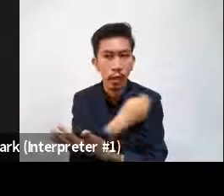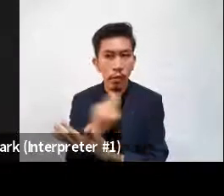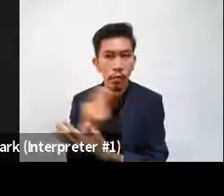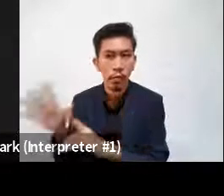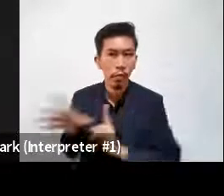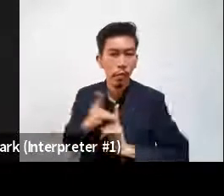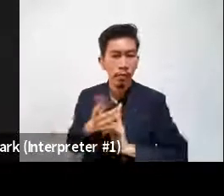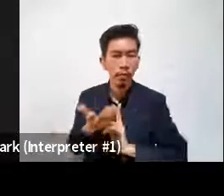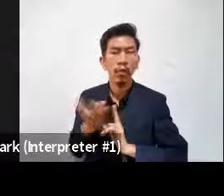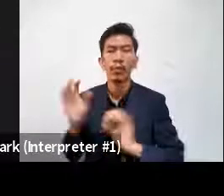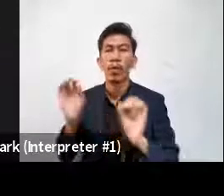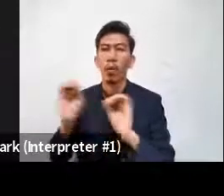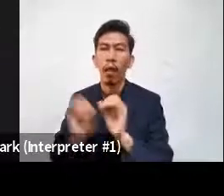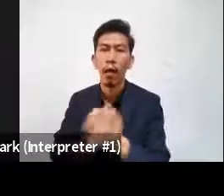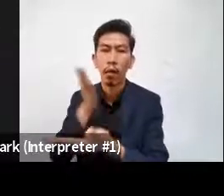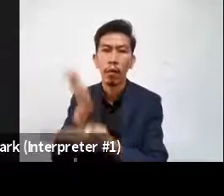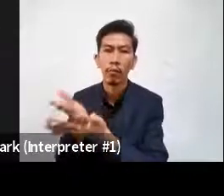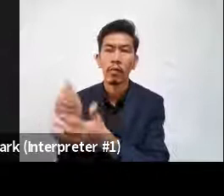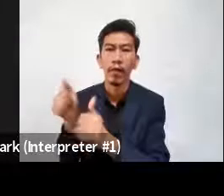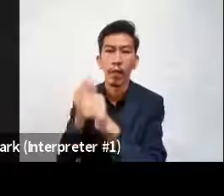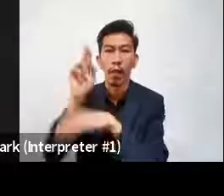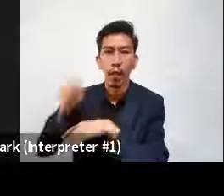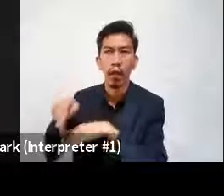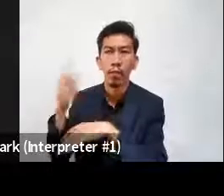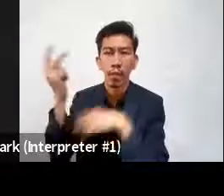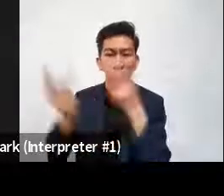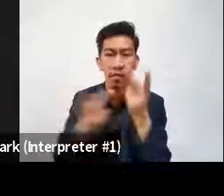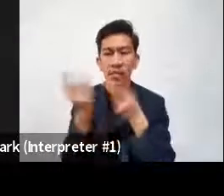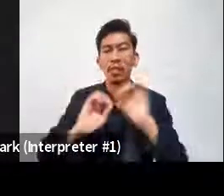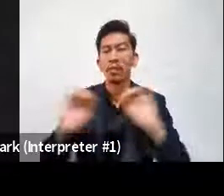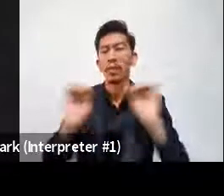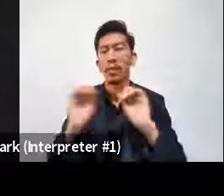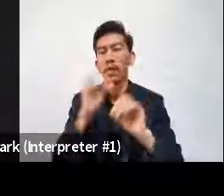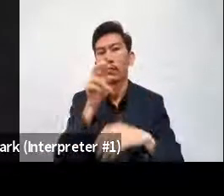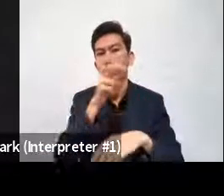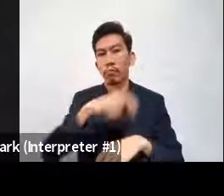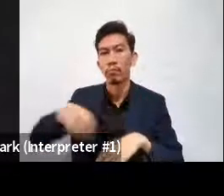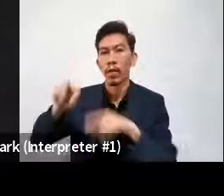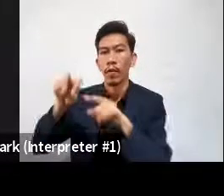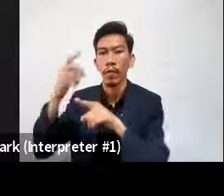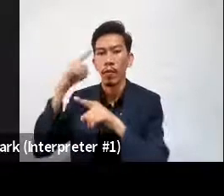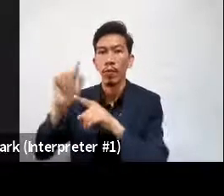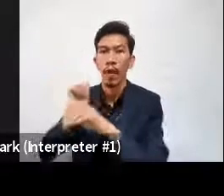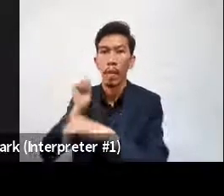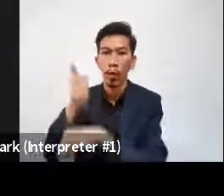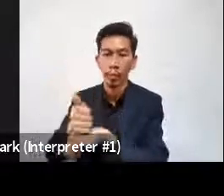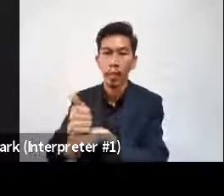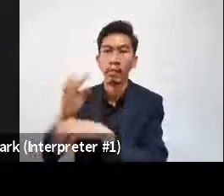attendance of follow-up visits, treatment visits. And there was a transition to appointment-only clinic